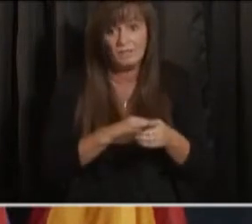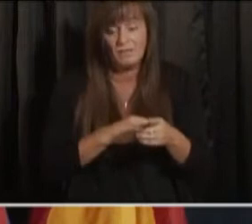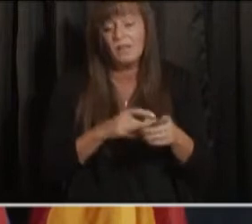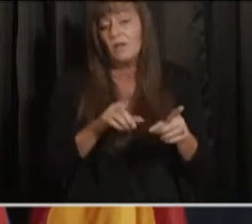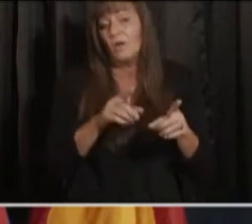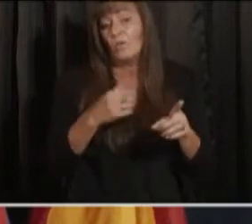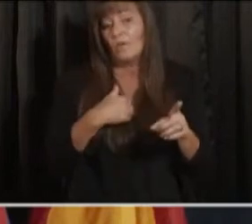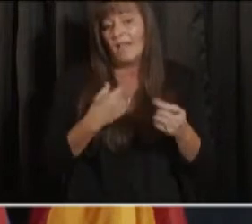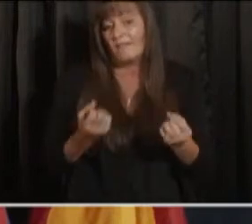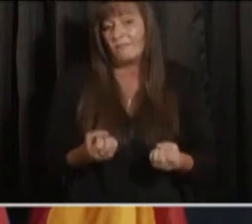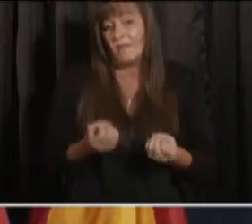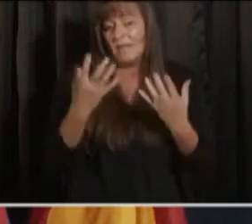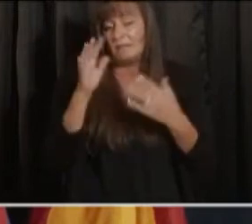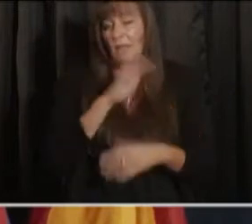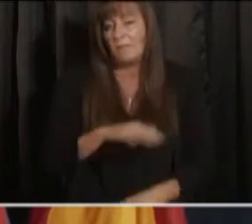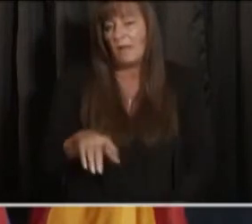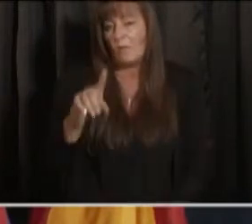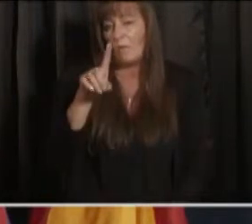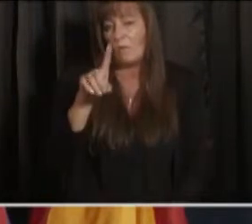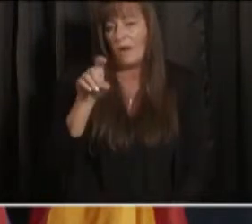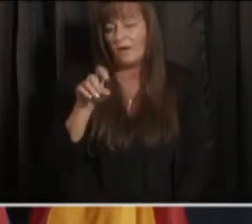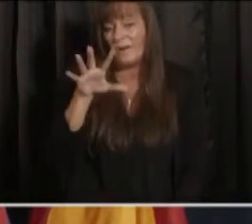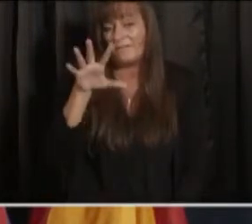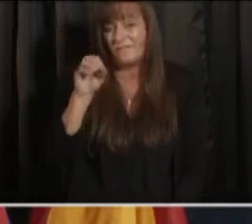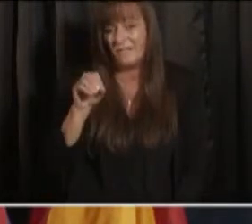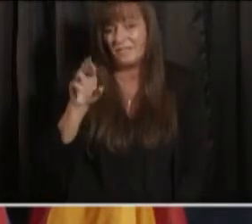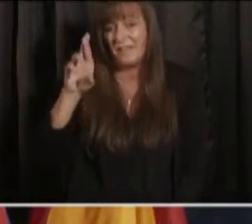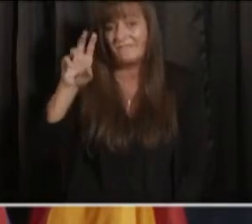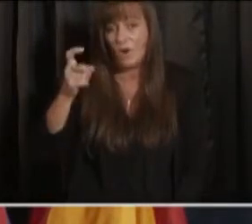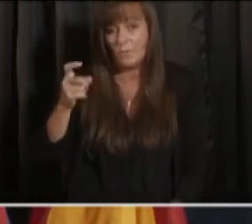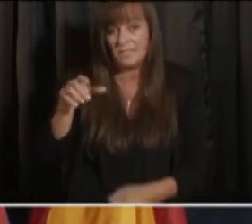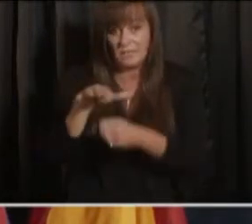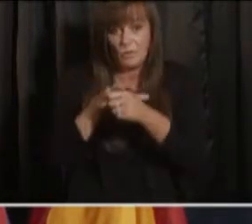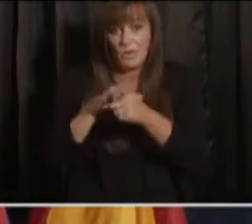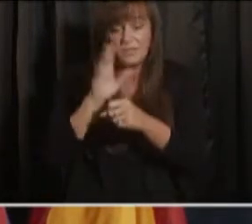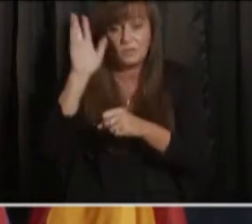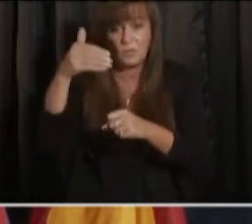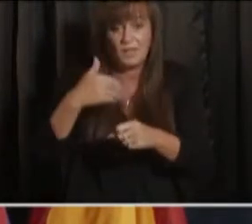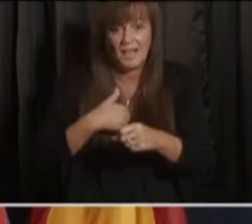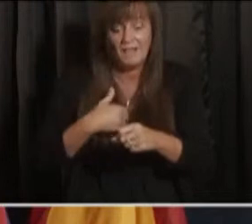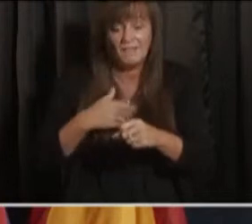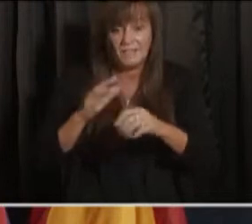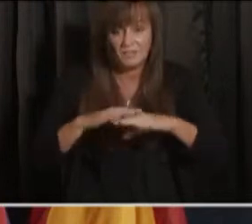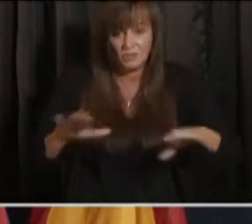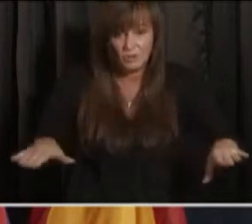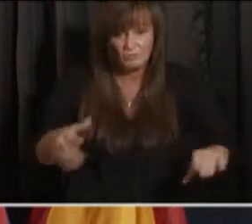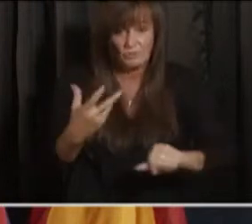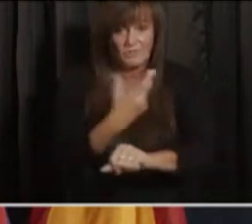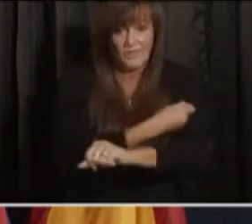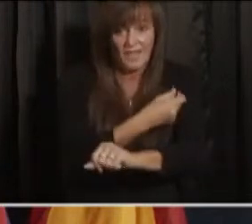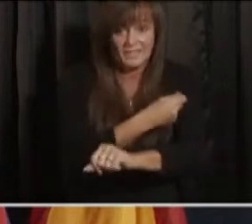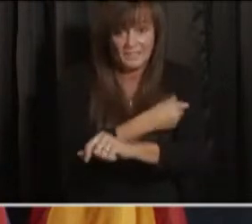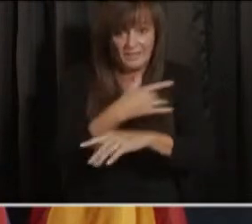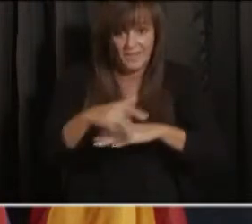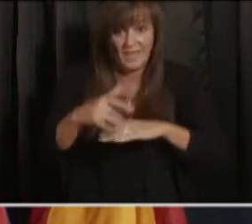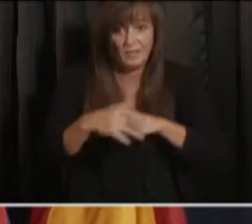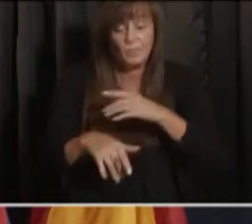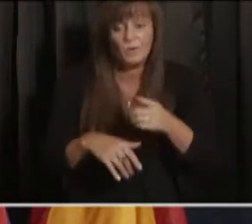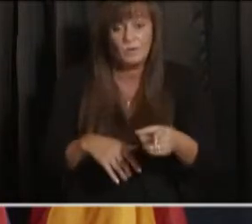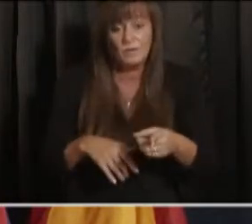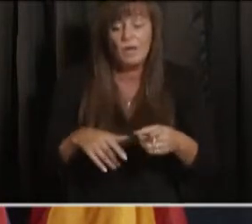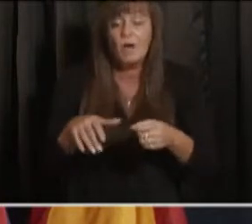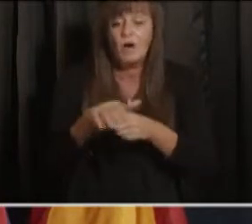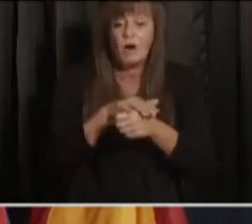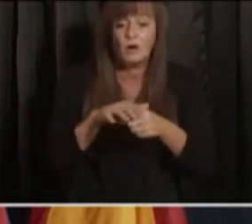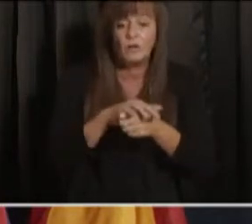a number, around 150 or so pharmacy locations that will have this pediatric Pfizer vaccine available. Our local public